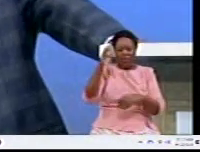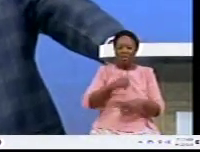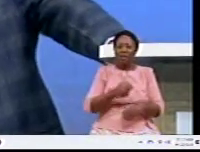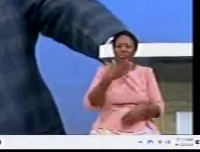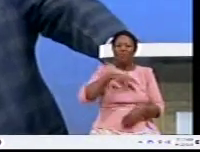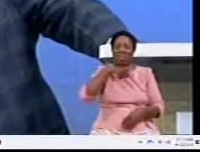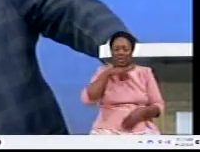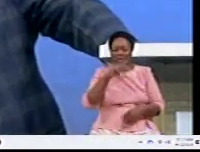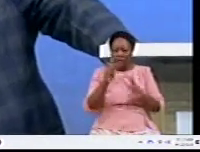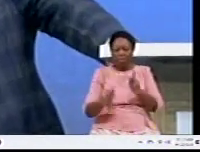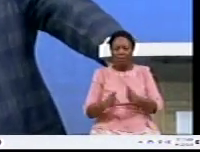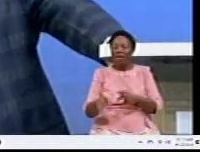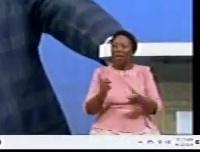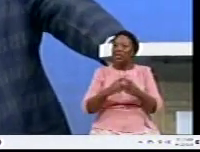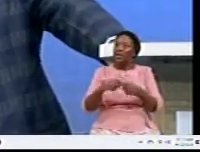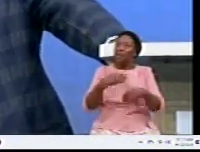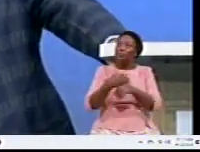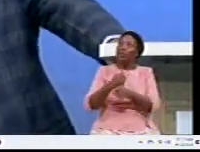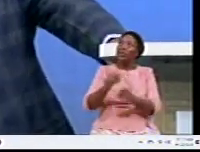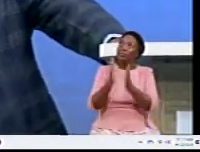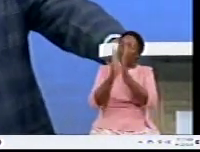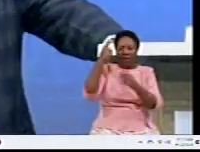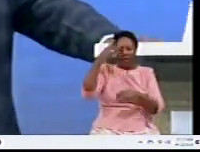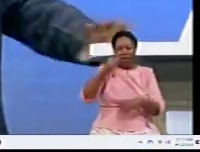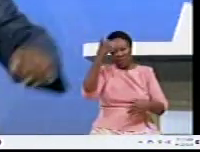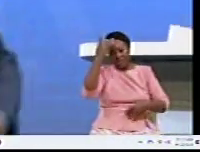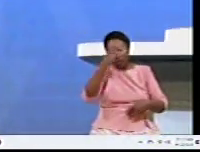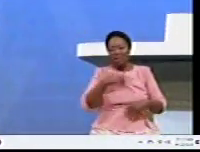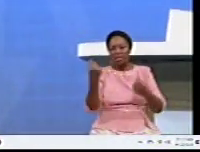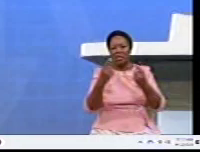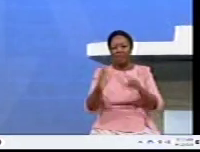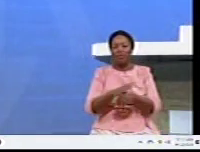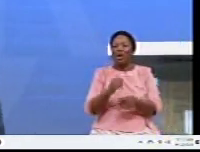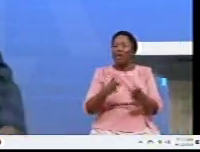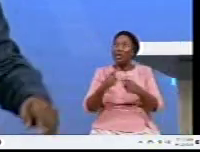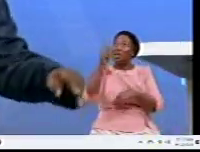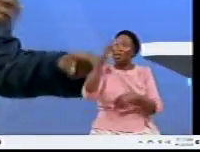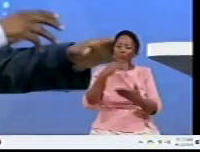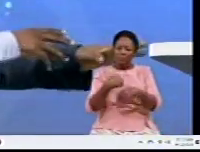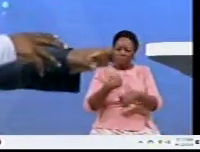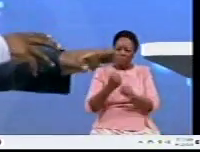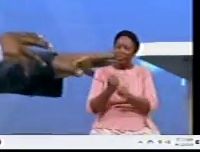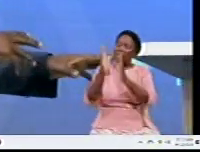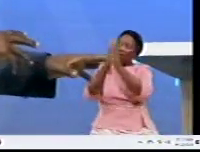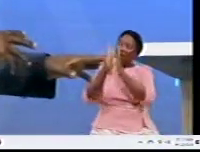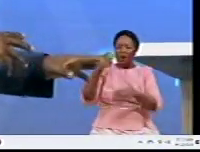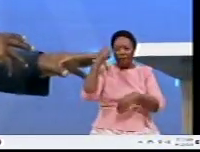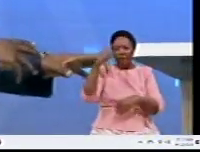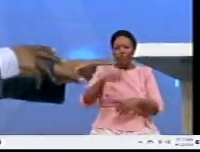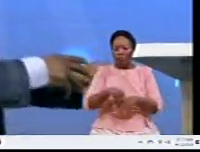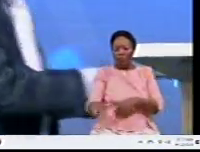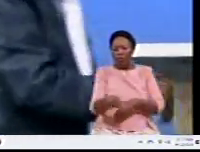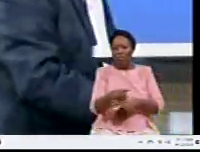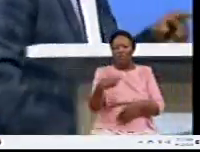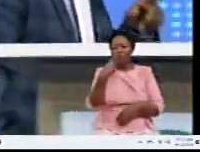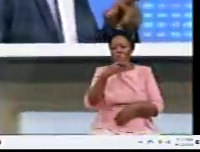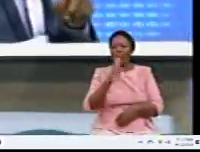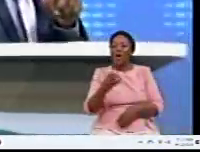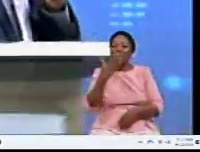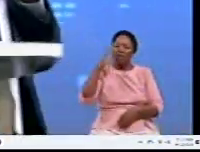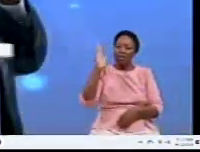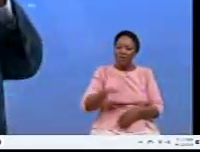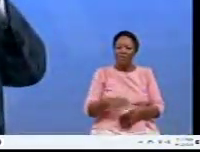intercession for the sick and for the sinful. He made intercession for those who were evil.